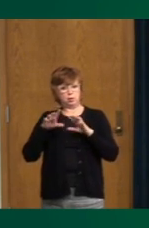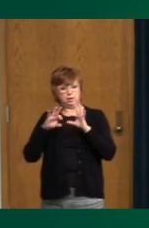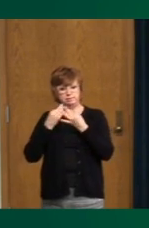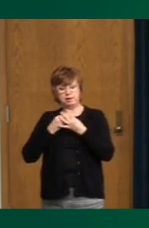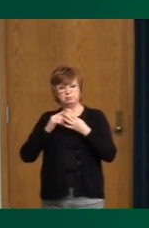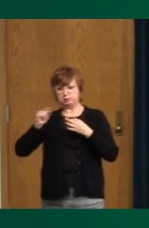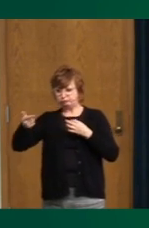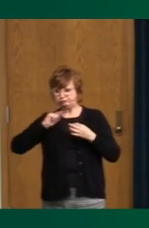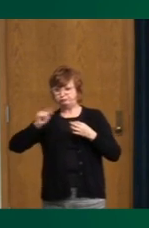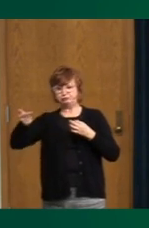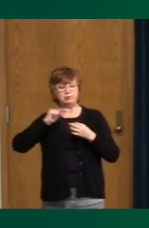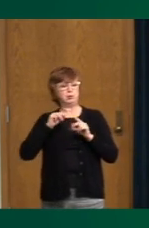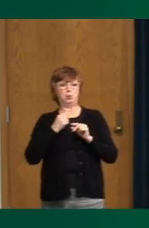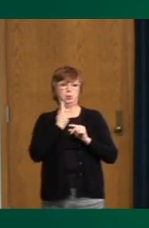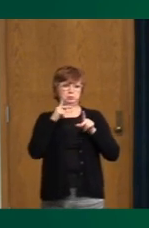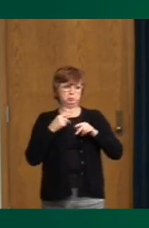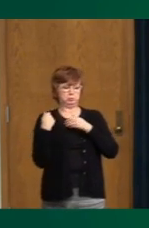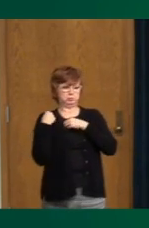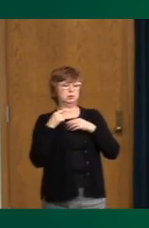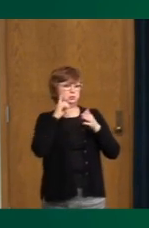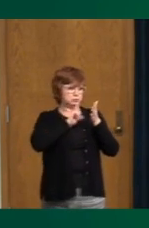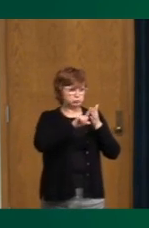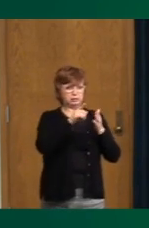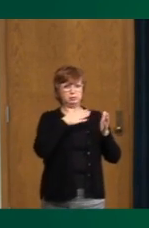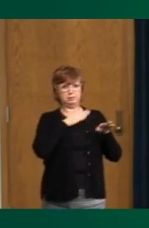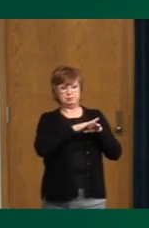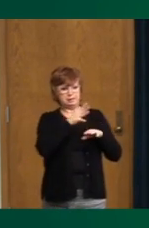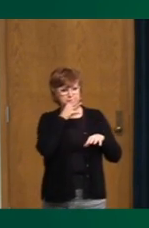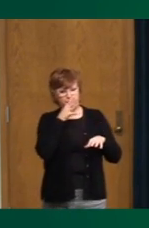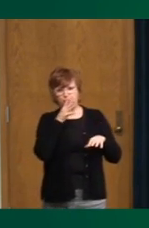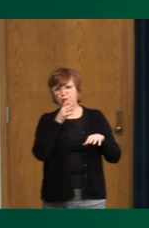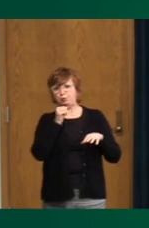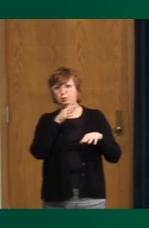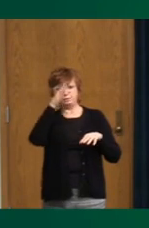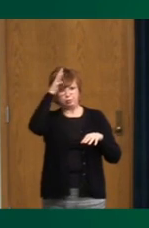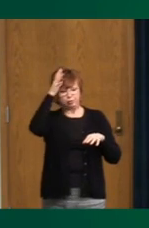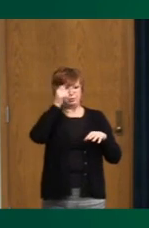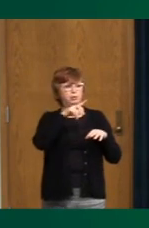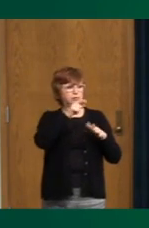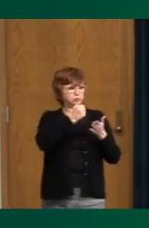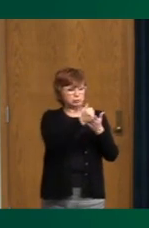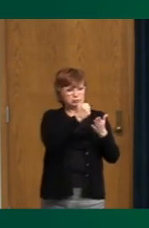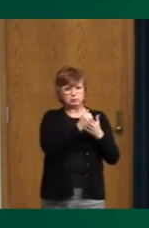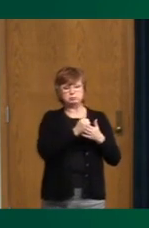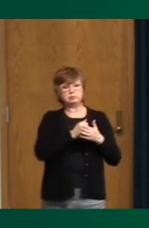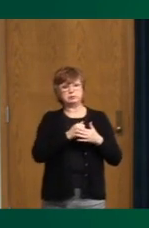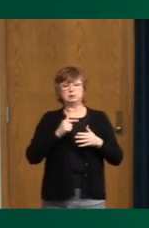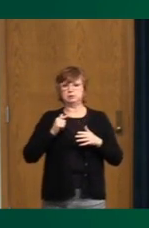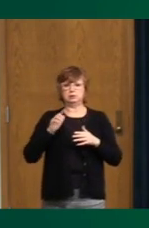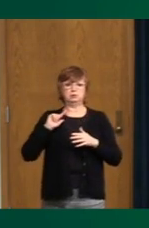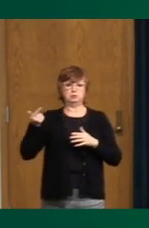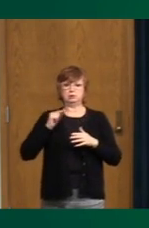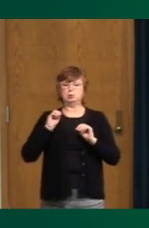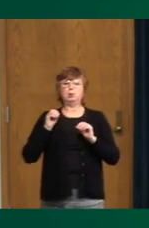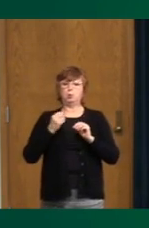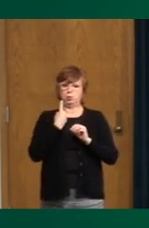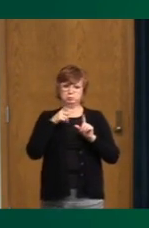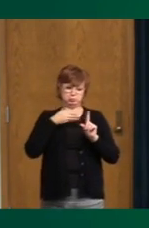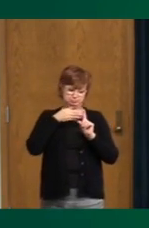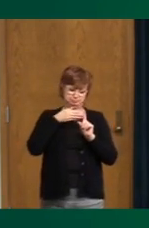assistance or checking in on friends and family, and not many households checking in. We do need to